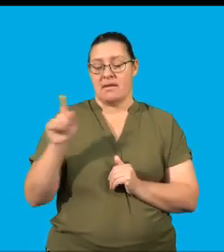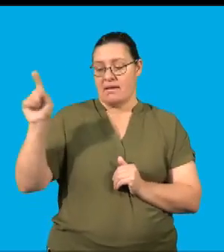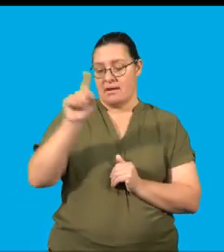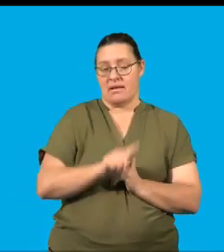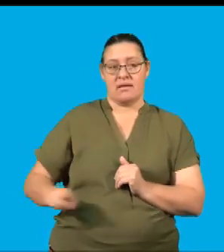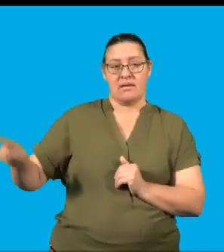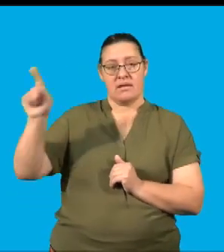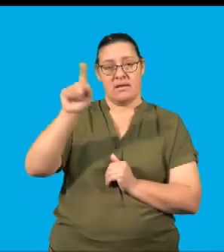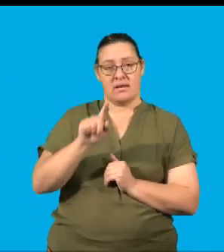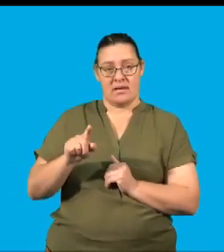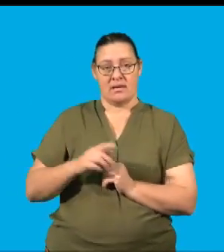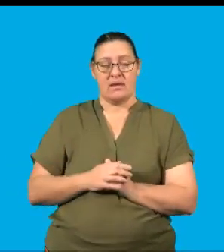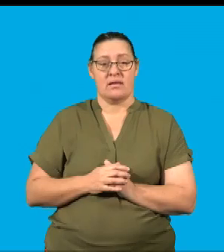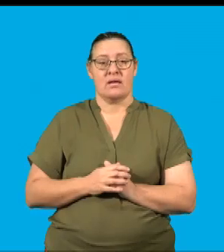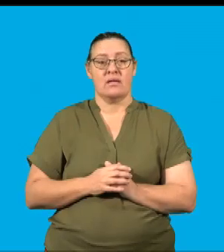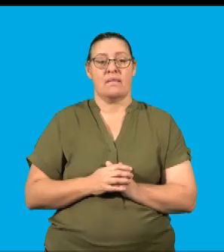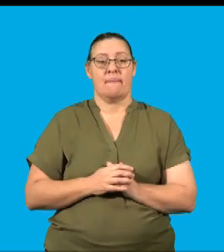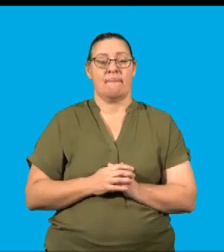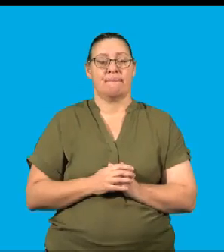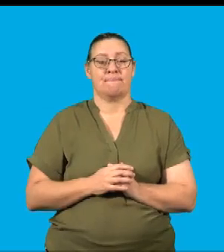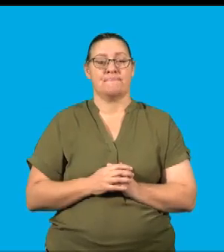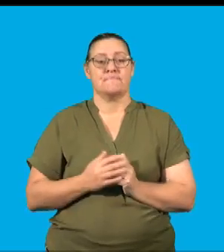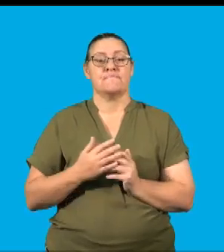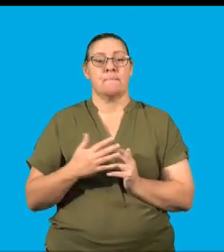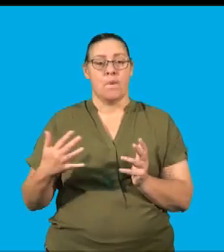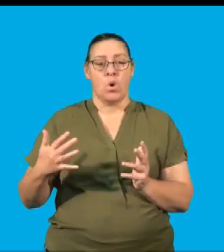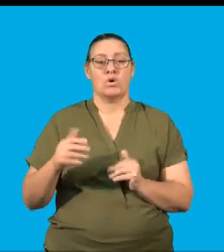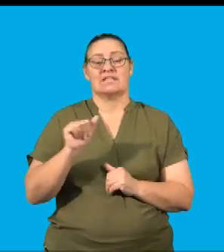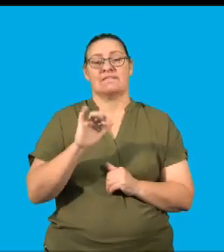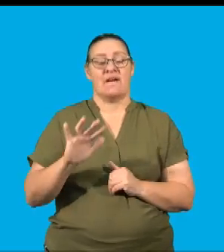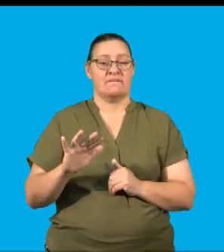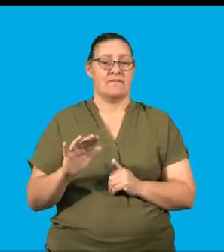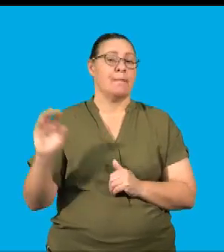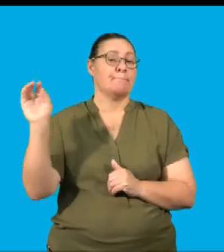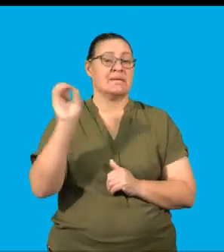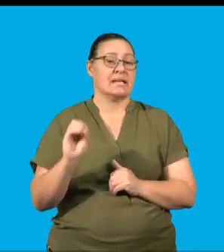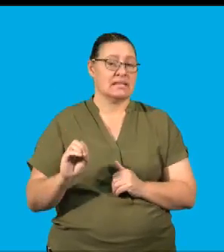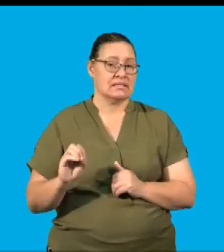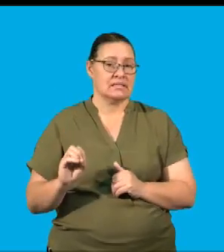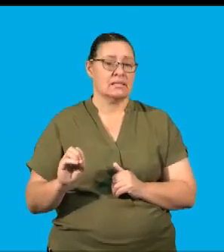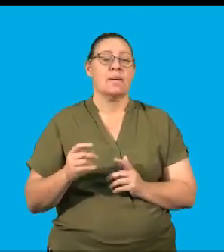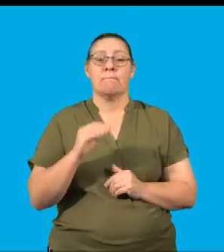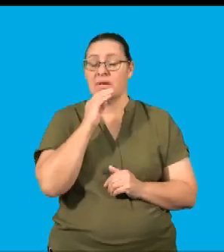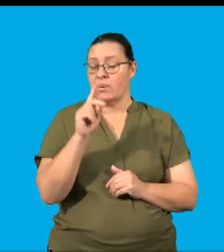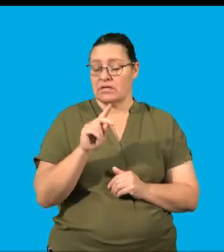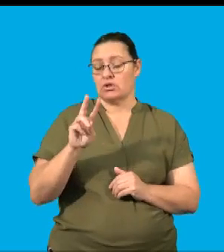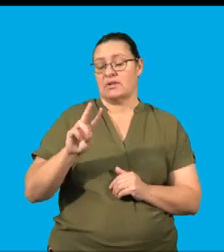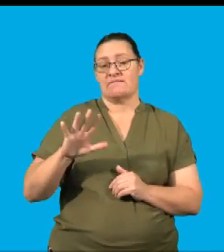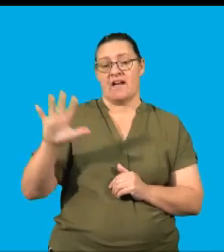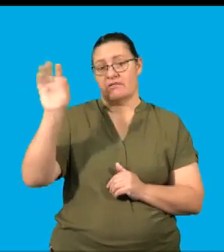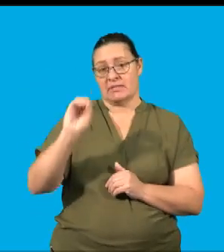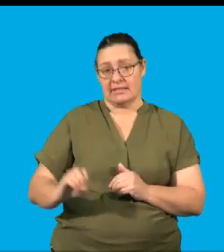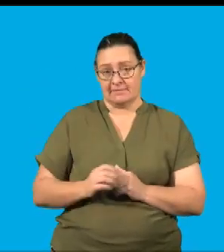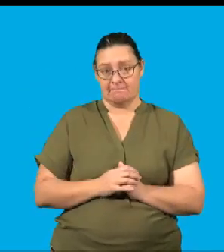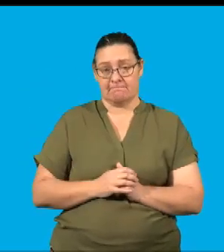is this section here. This section here is more than 65. So what percentage is it? It is